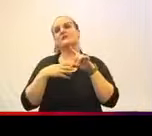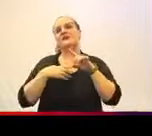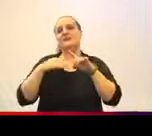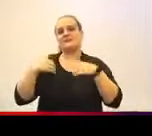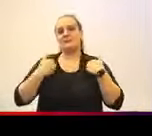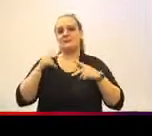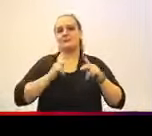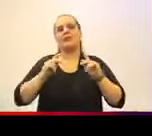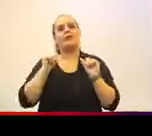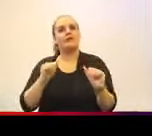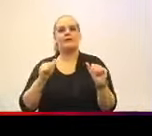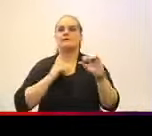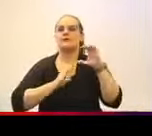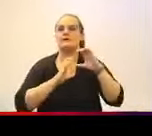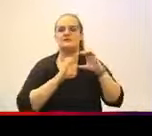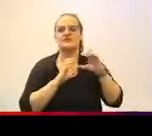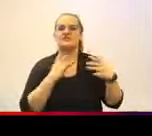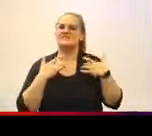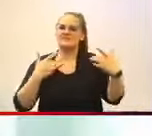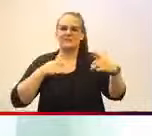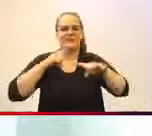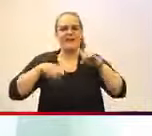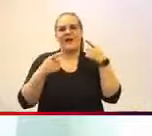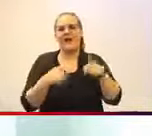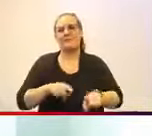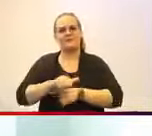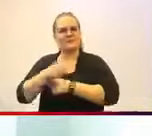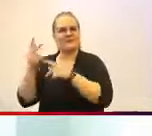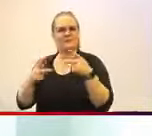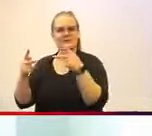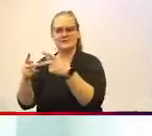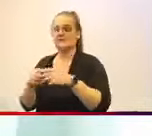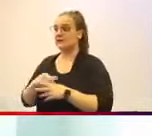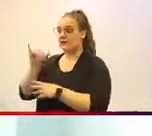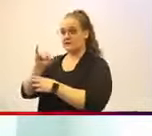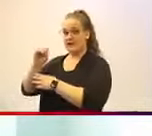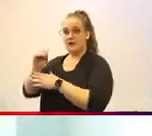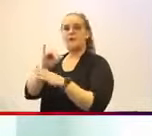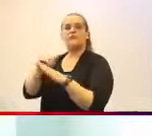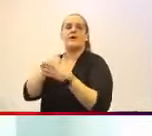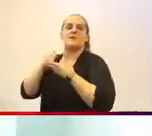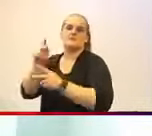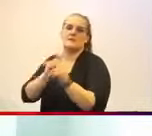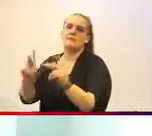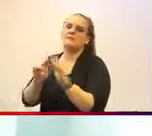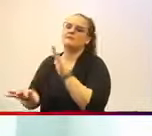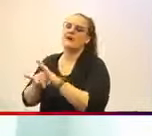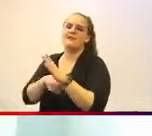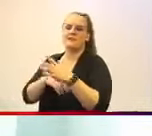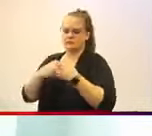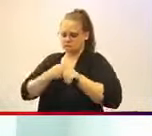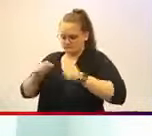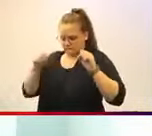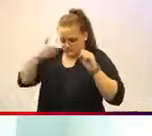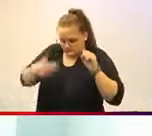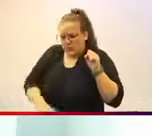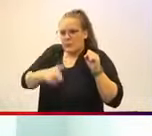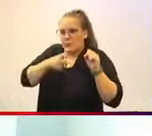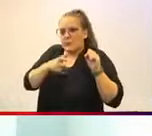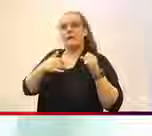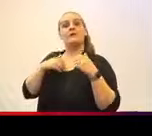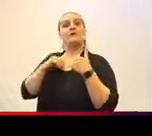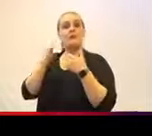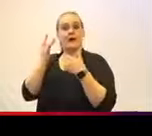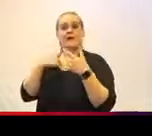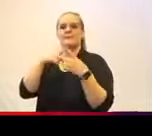with each other that normally can't happen anywhere else. Inside Out helps people discover their true selves by connecting them with peers and adults who